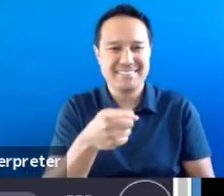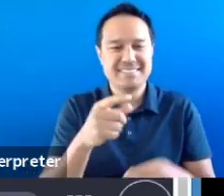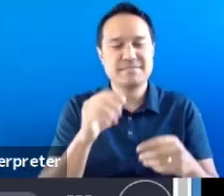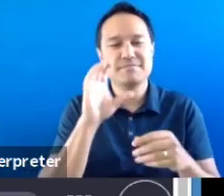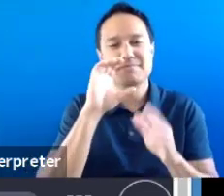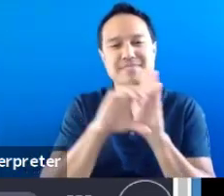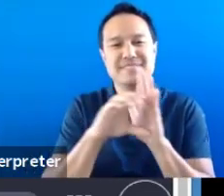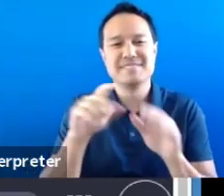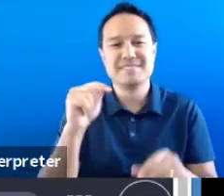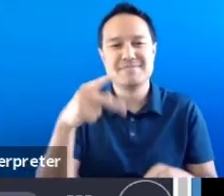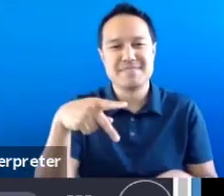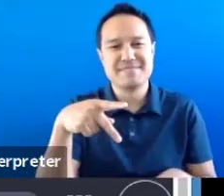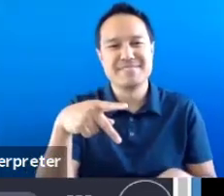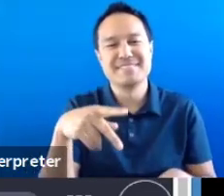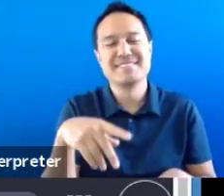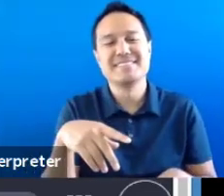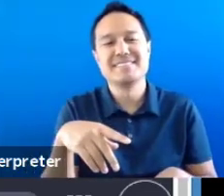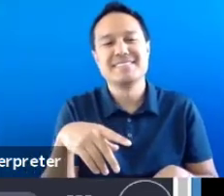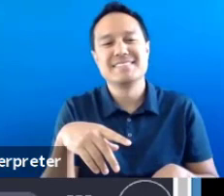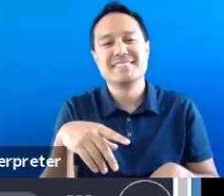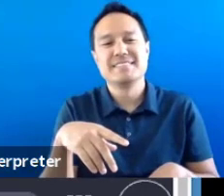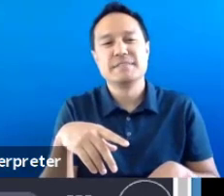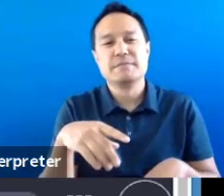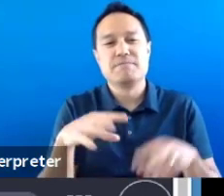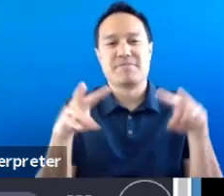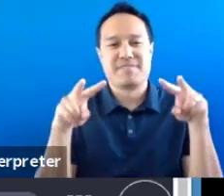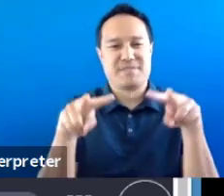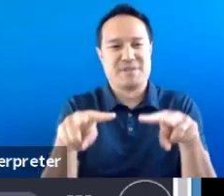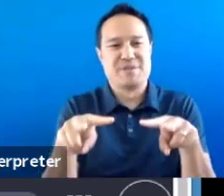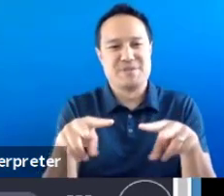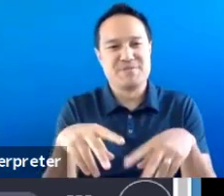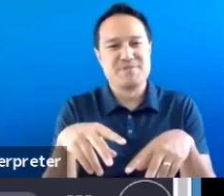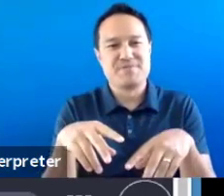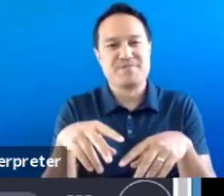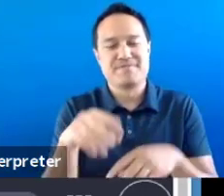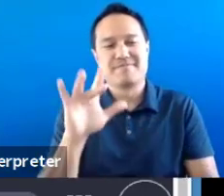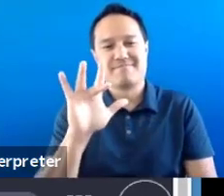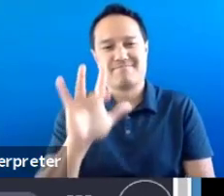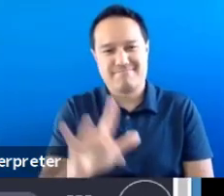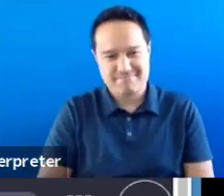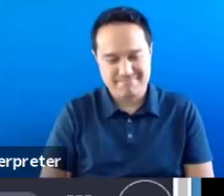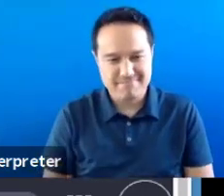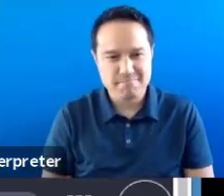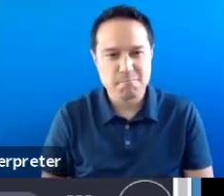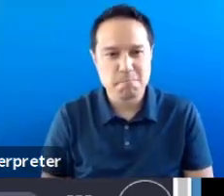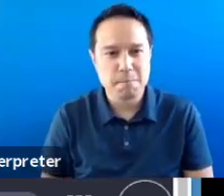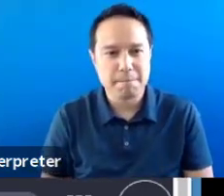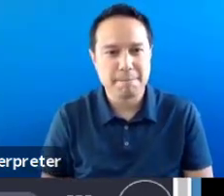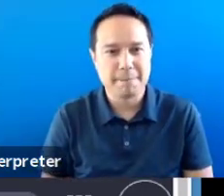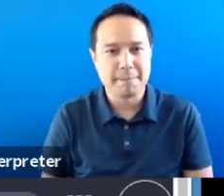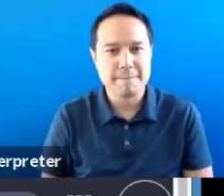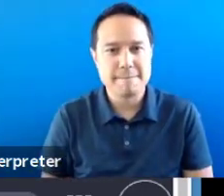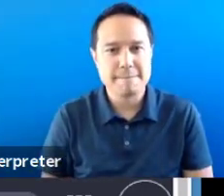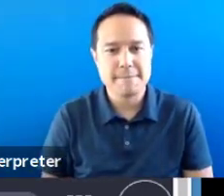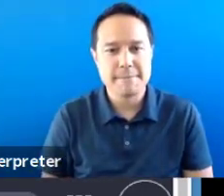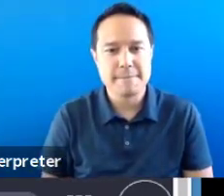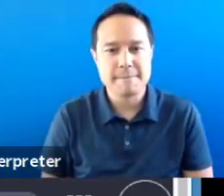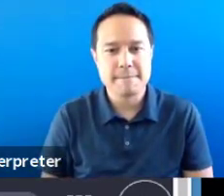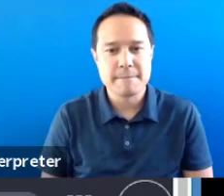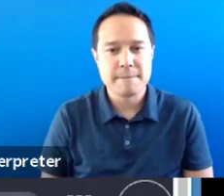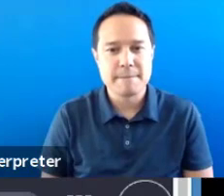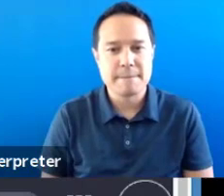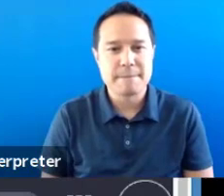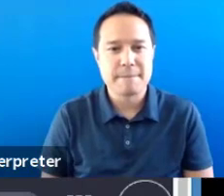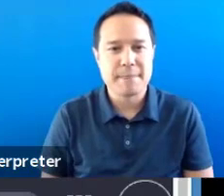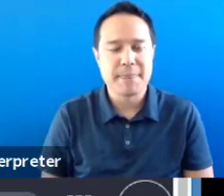the front view of toilet paper. So what I can do is I'm going to click on this image. I